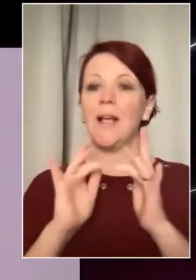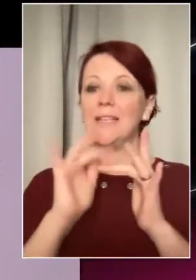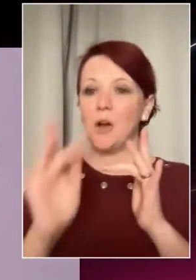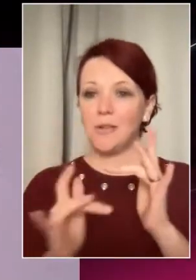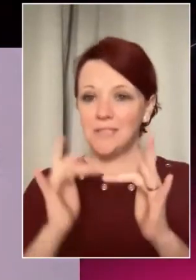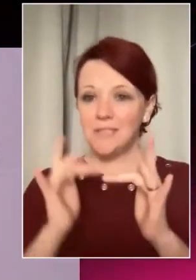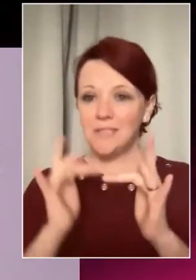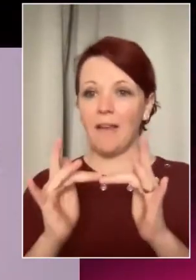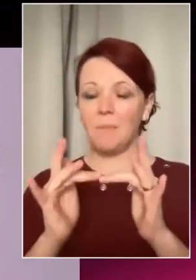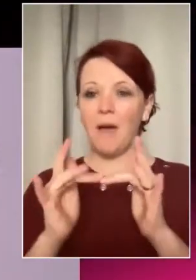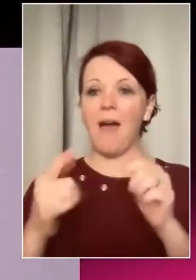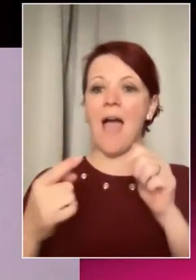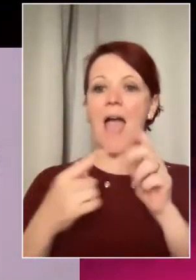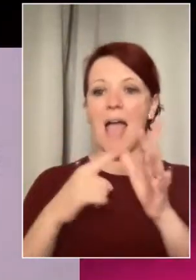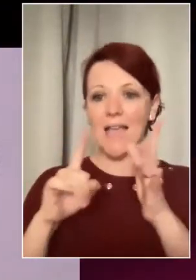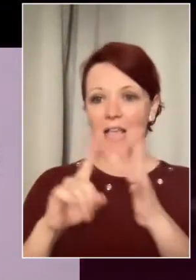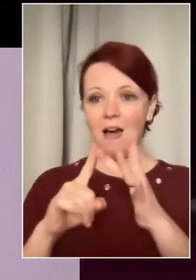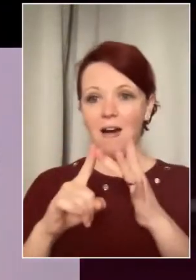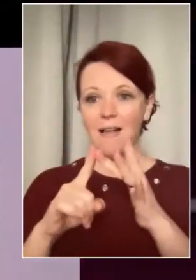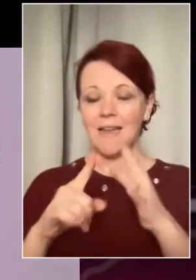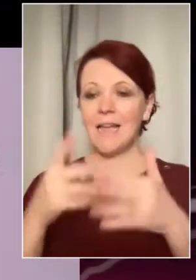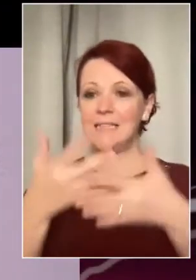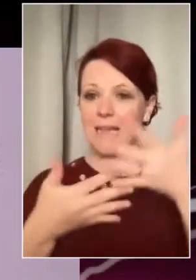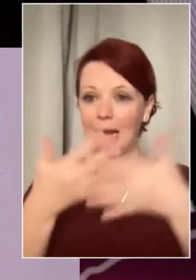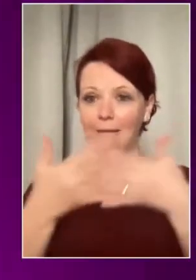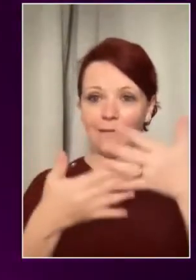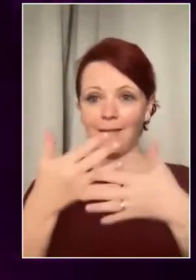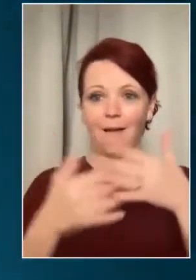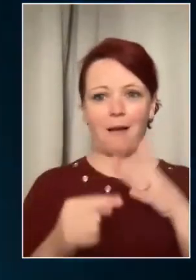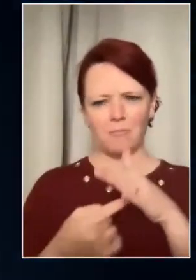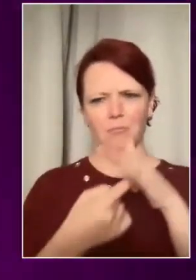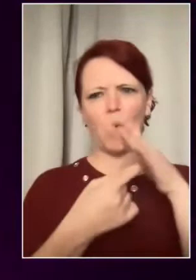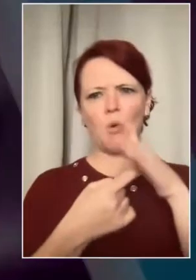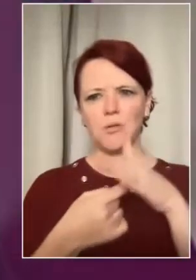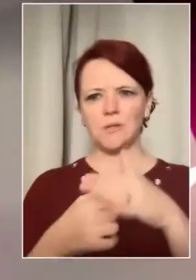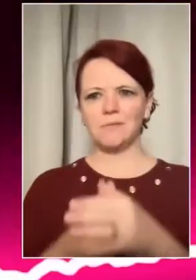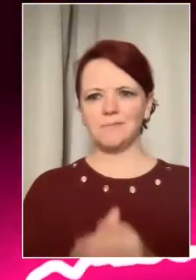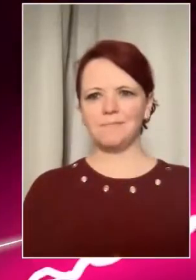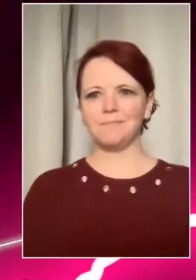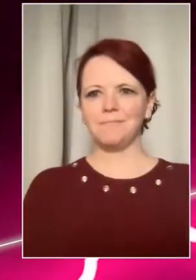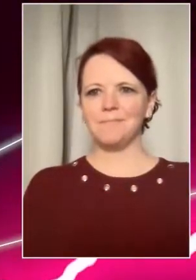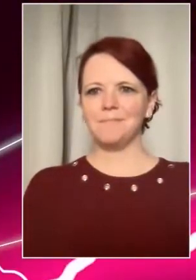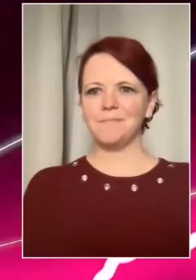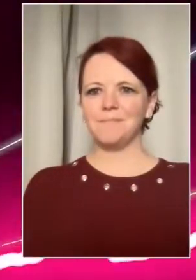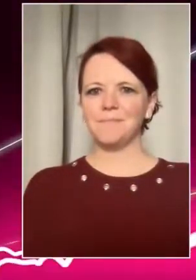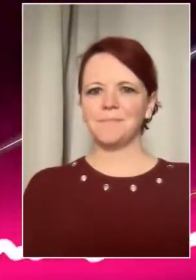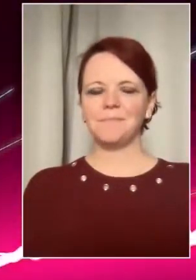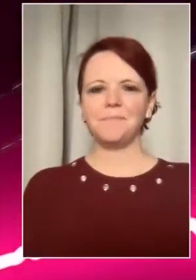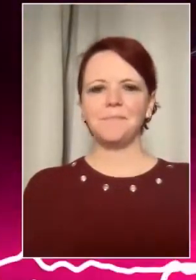data. We will now present the award for SME Employer of the Year.